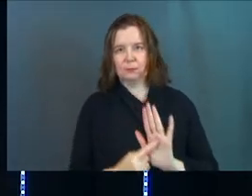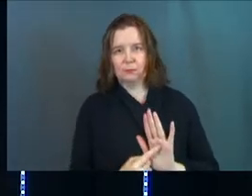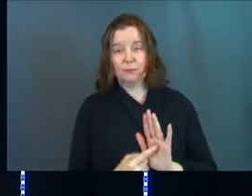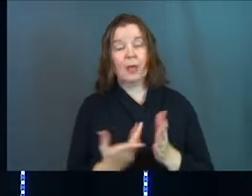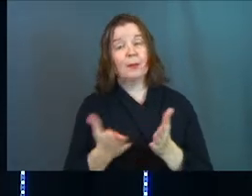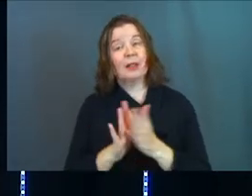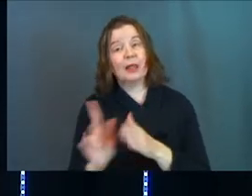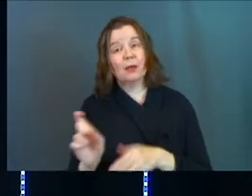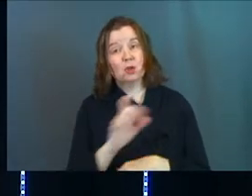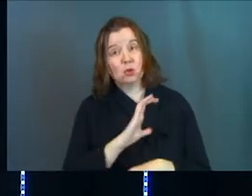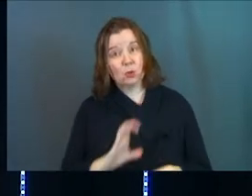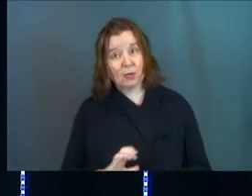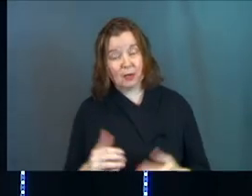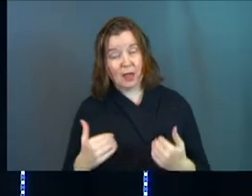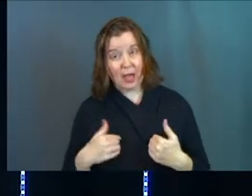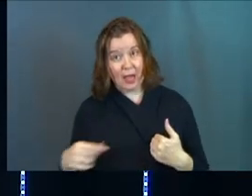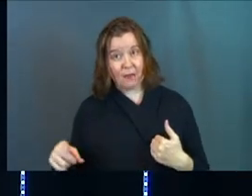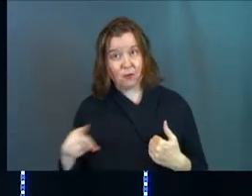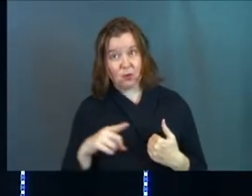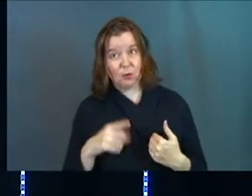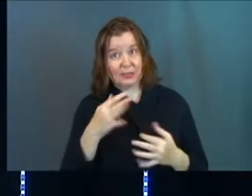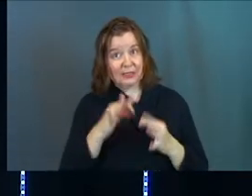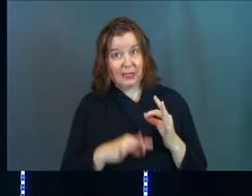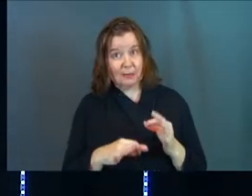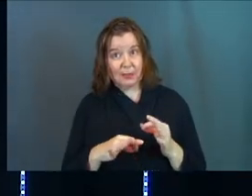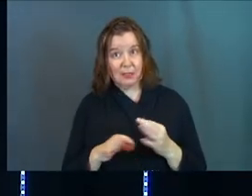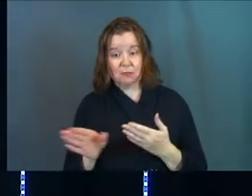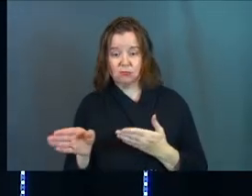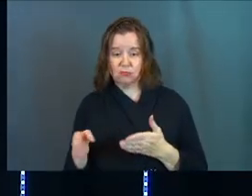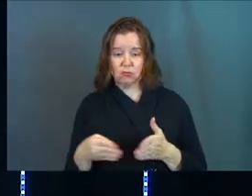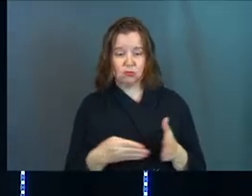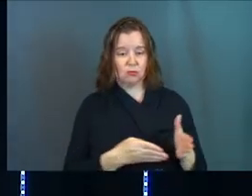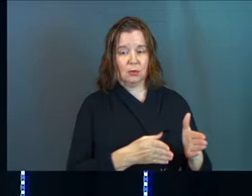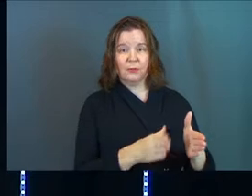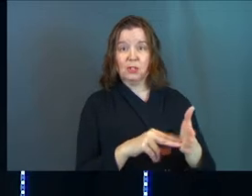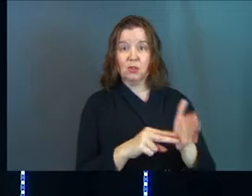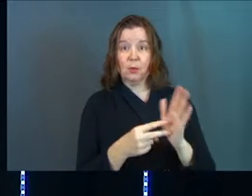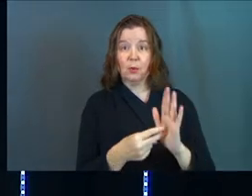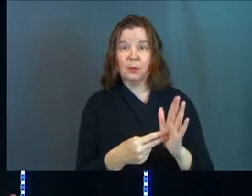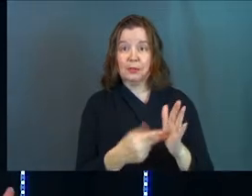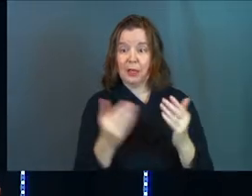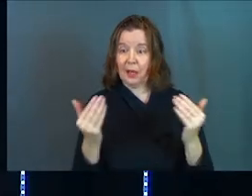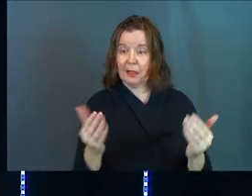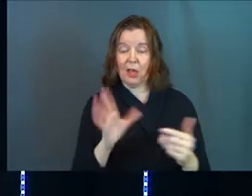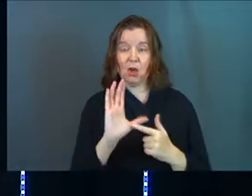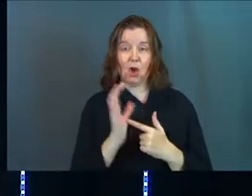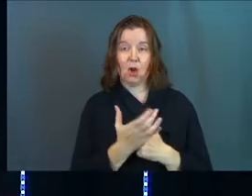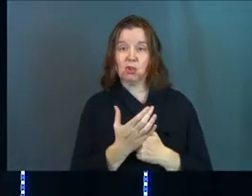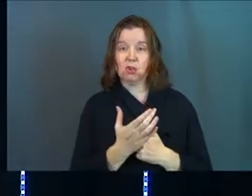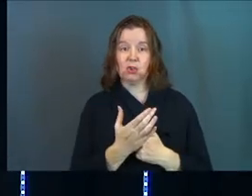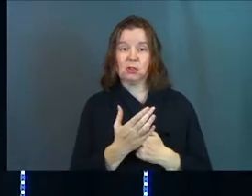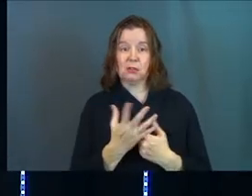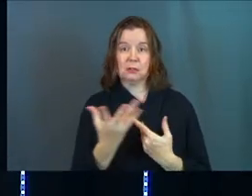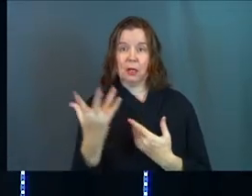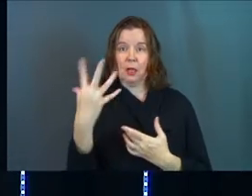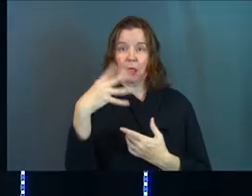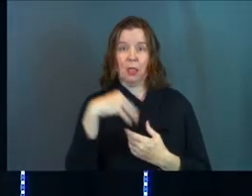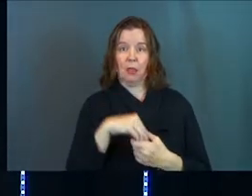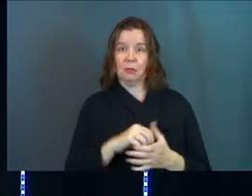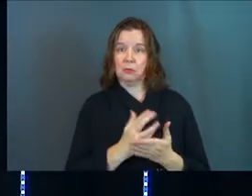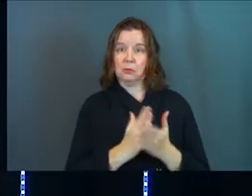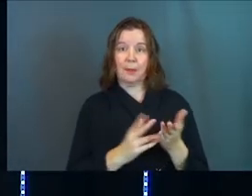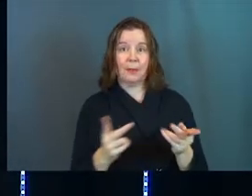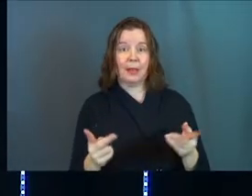Christian, have you simply drifted into your purpose and let culture just kind of land